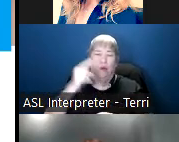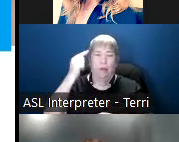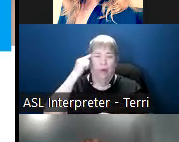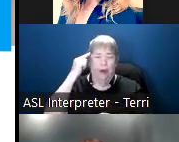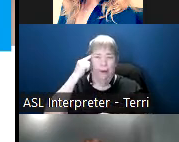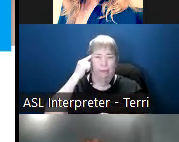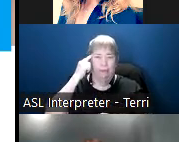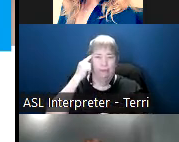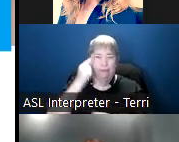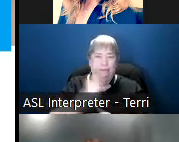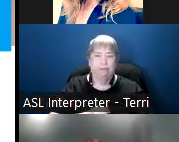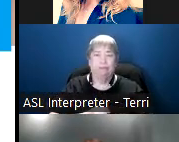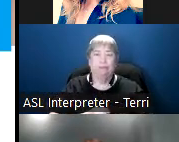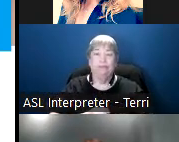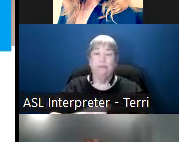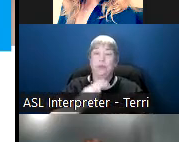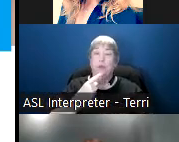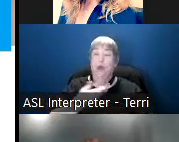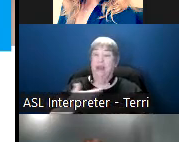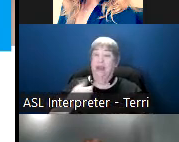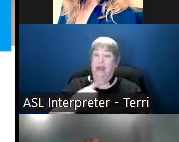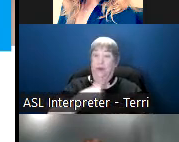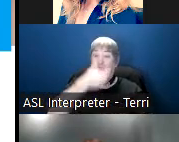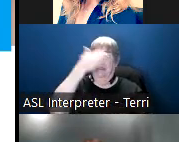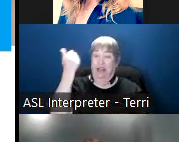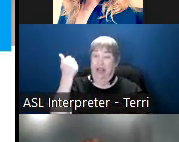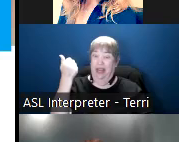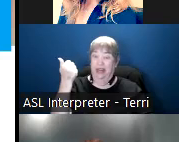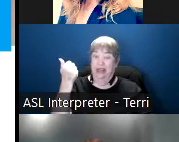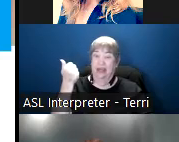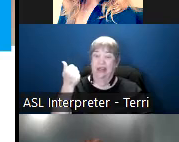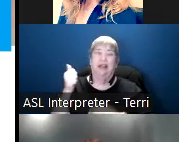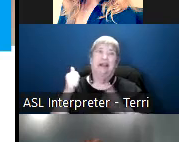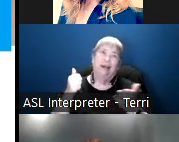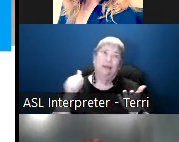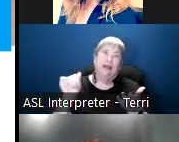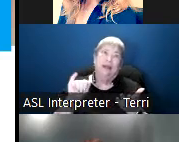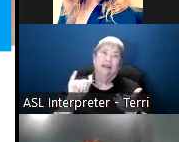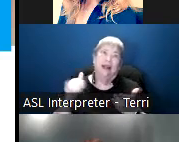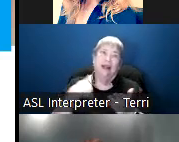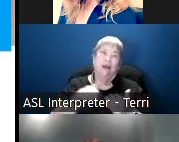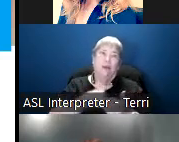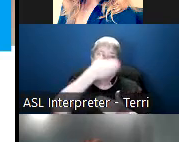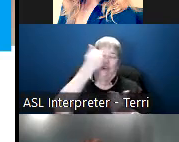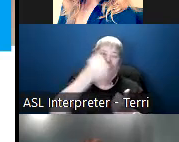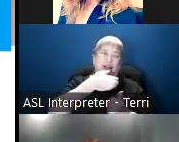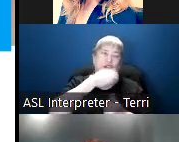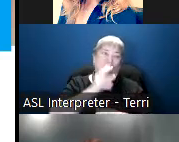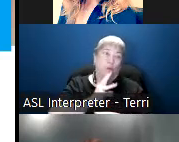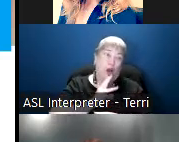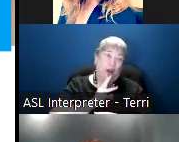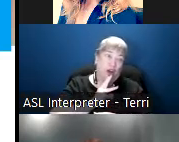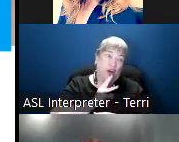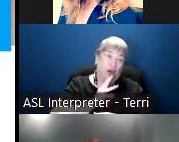one of the things that we sometimes forget during the day, just like we forget to drink water during the day, I